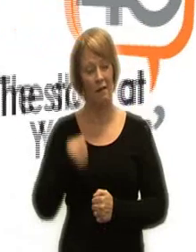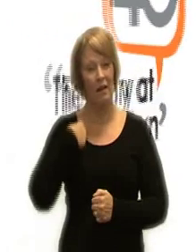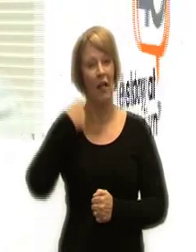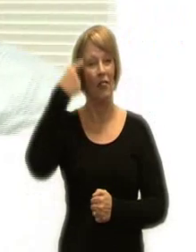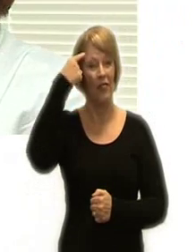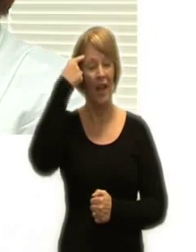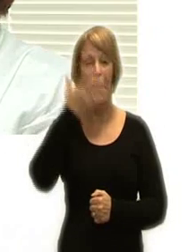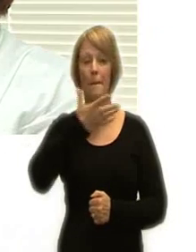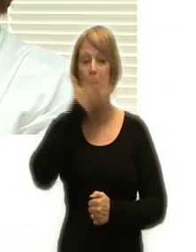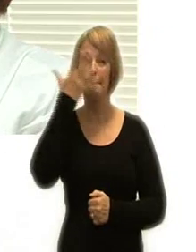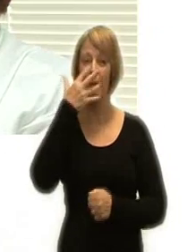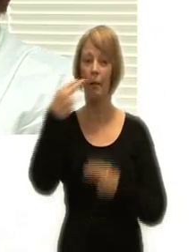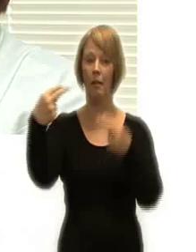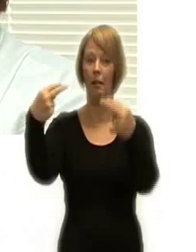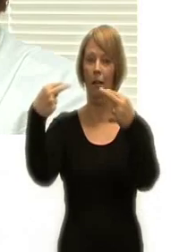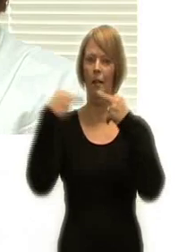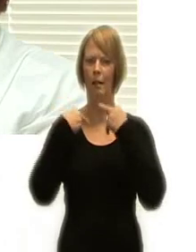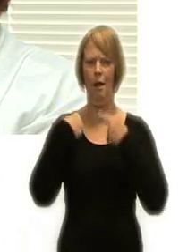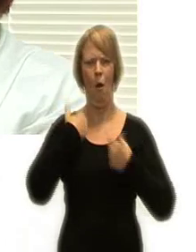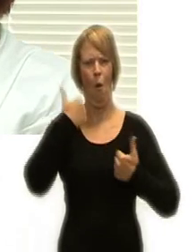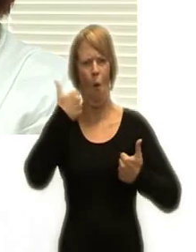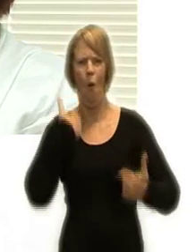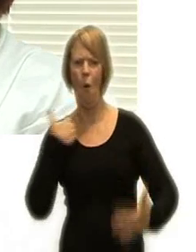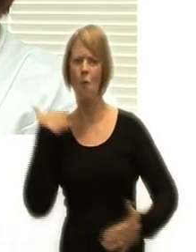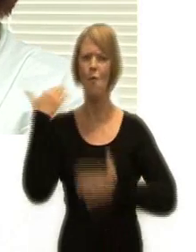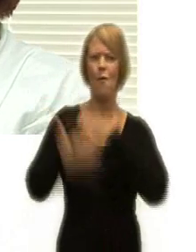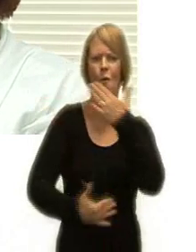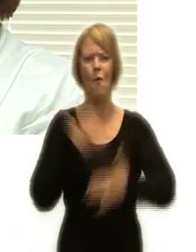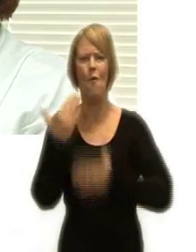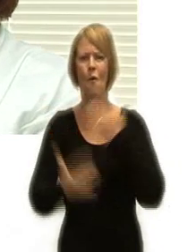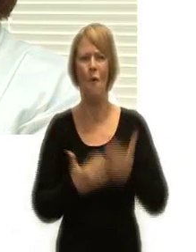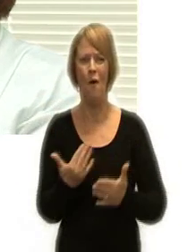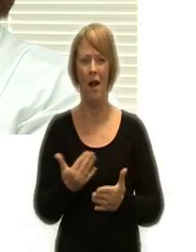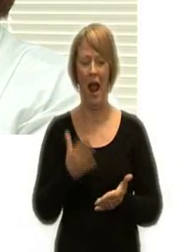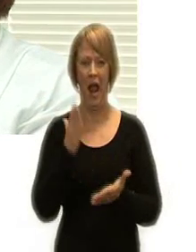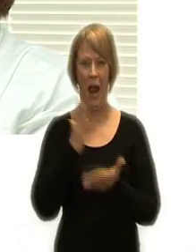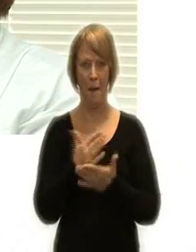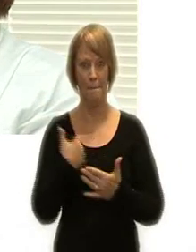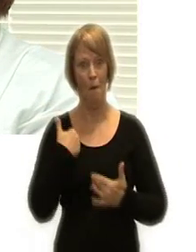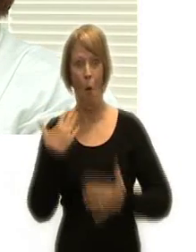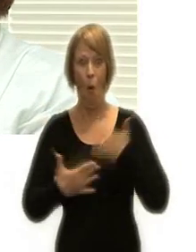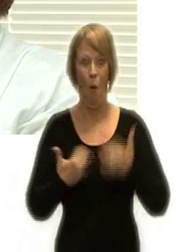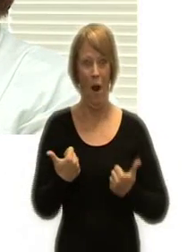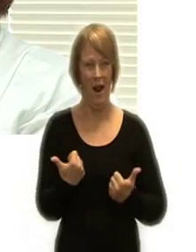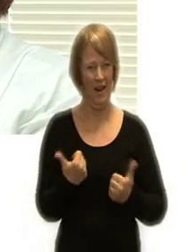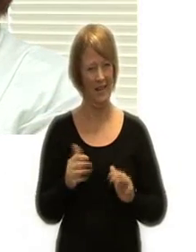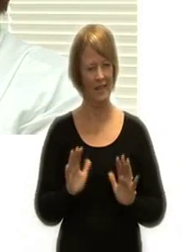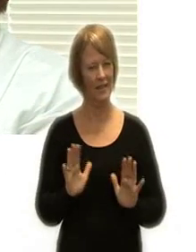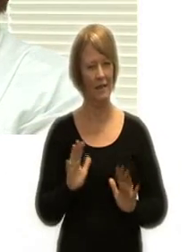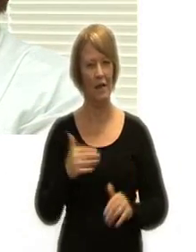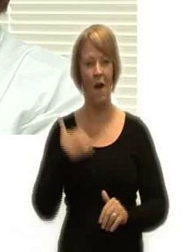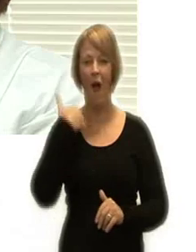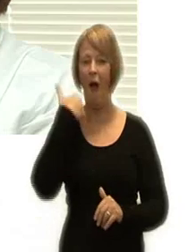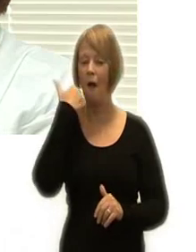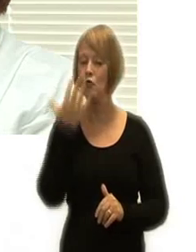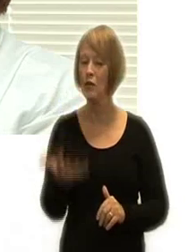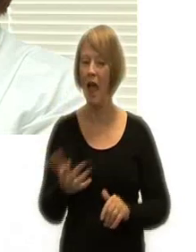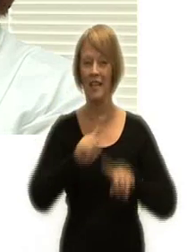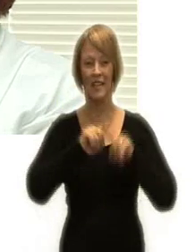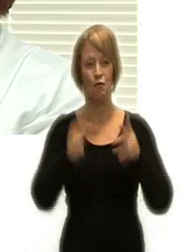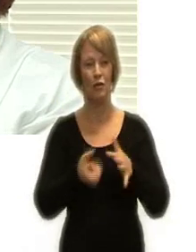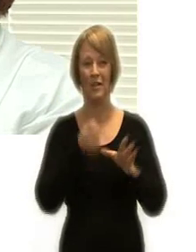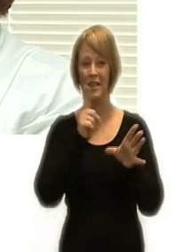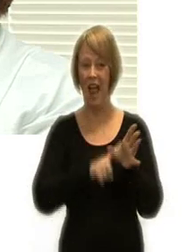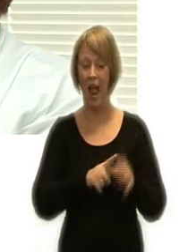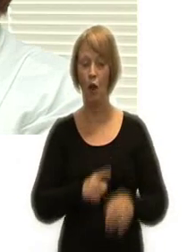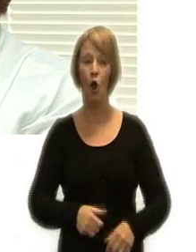I think people perceive me as a confident, outgoing person, but I'm not that confident,